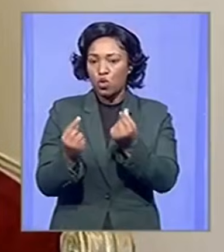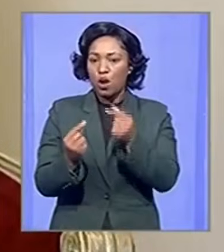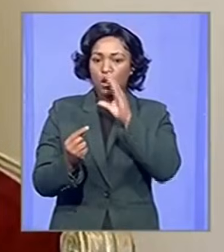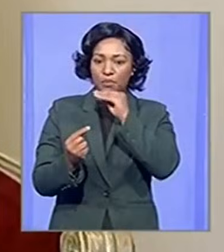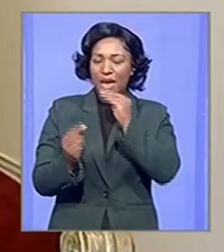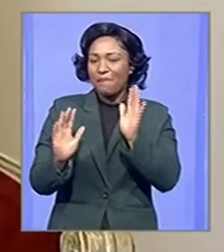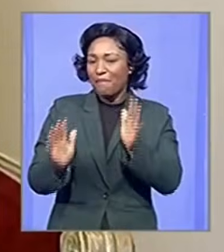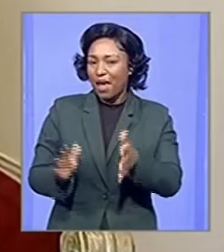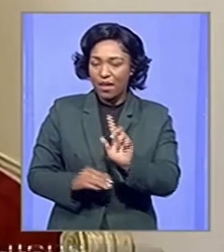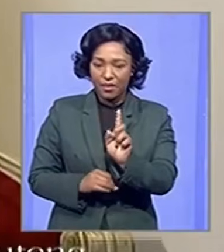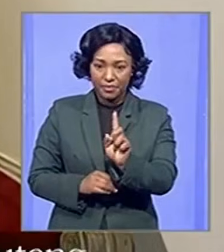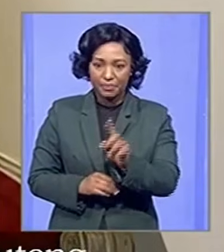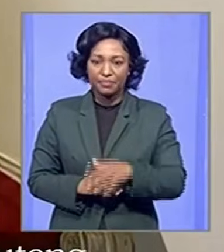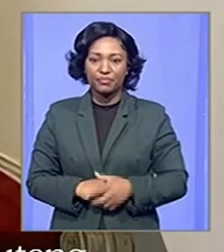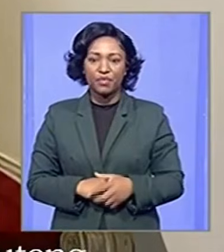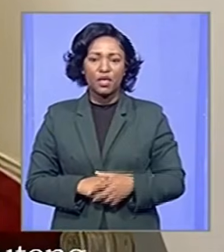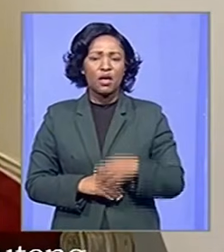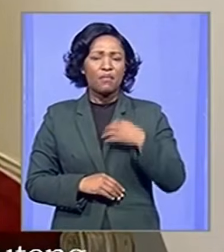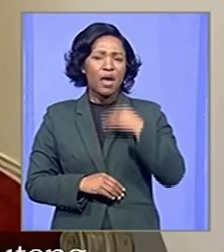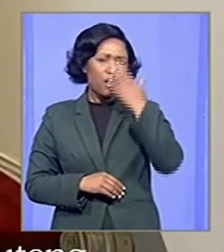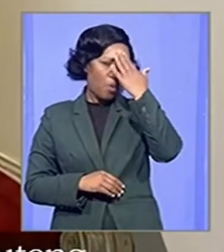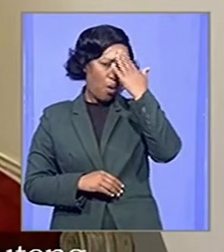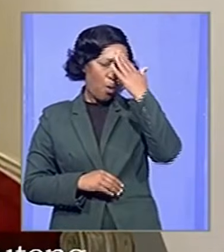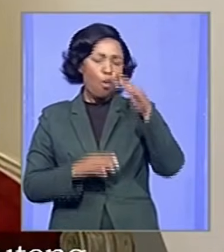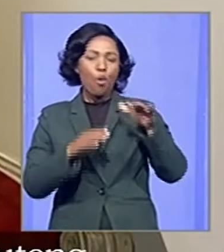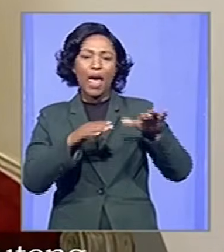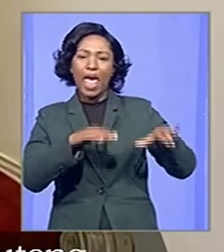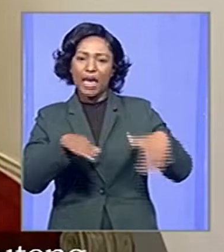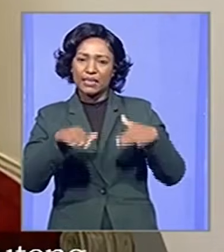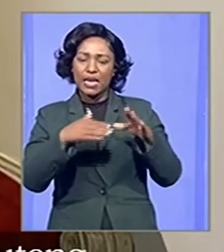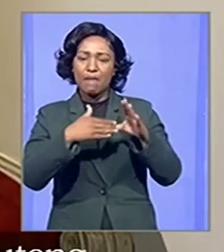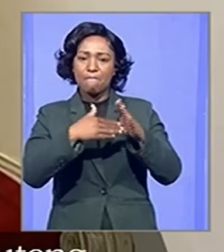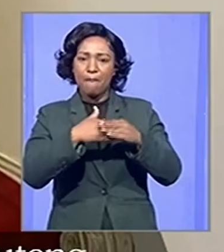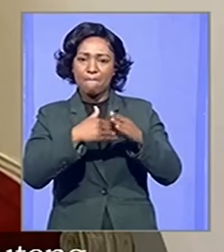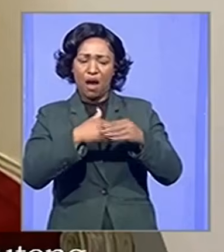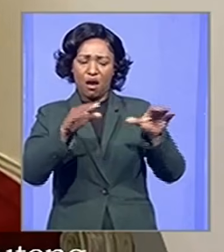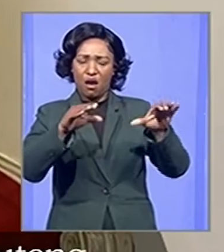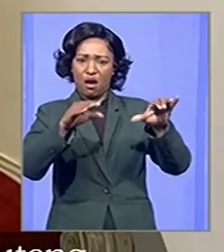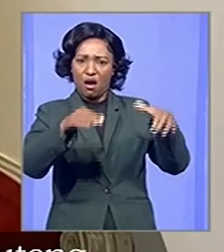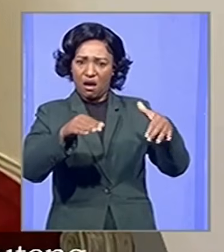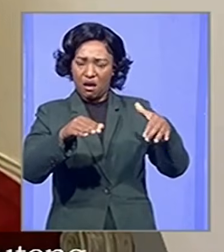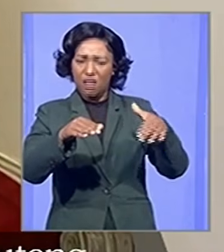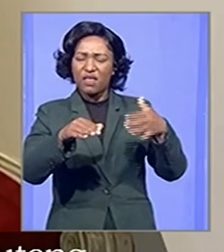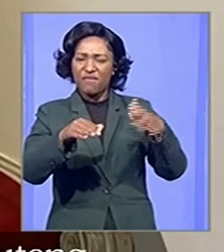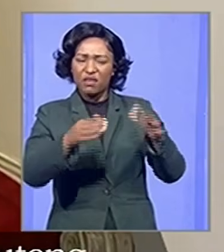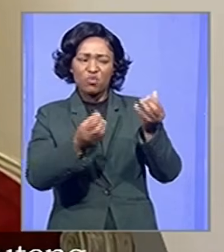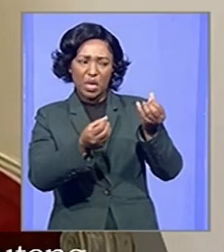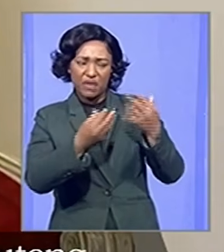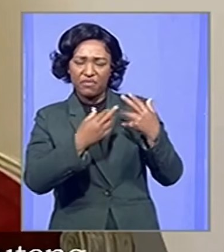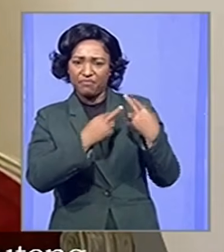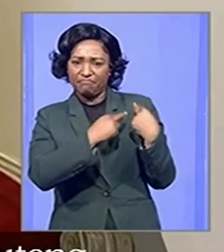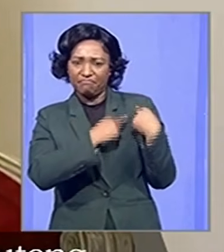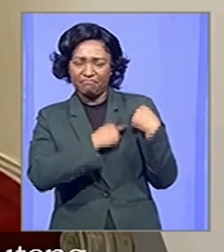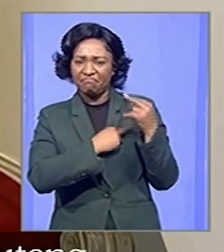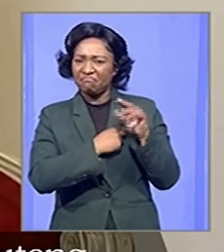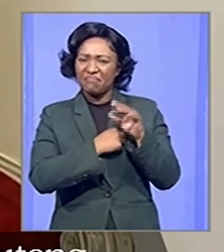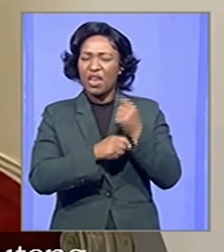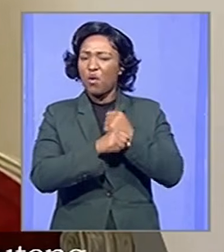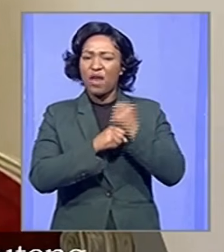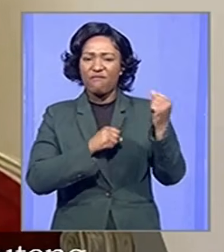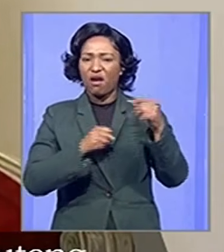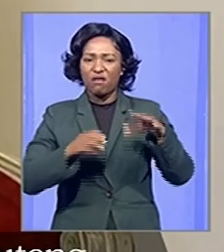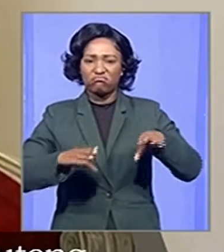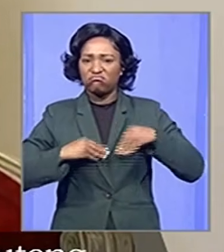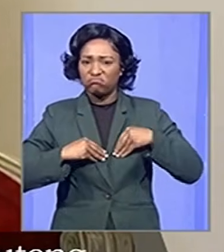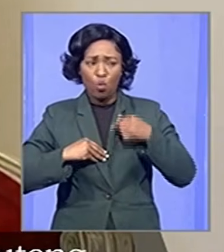The way are not actioners. People who've given us the mandate. There's no way that they're going to give us an